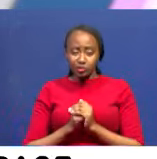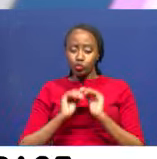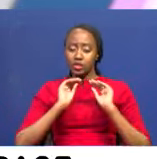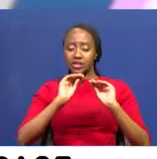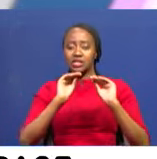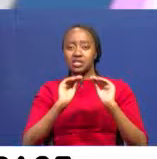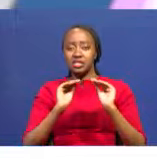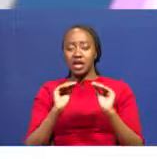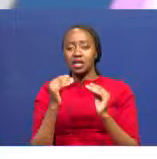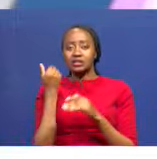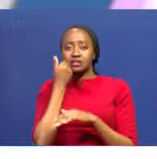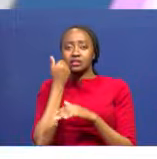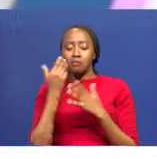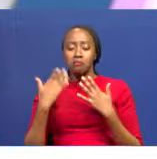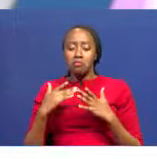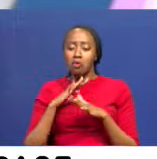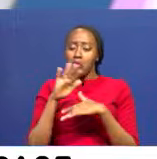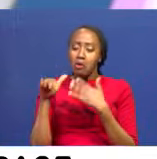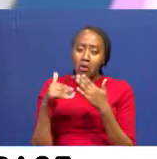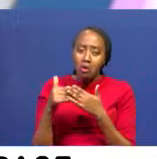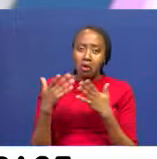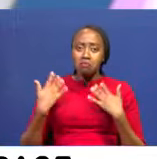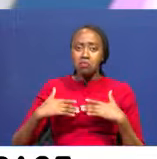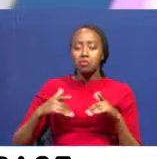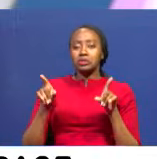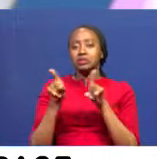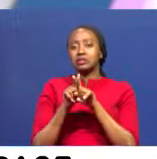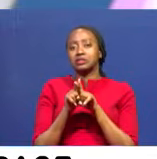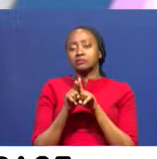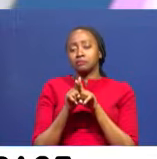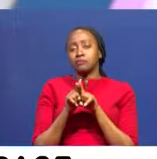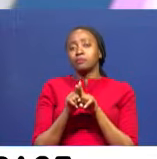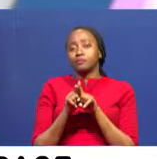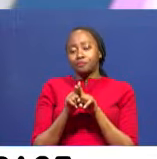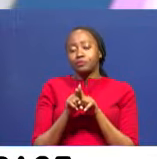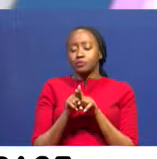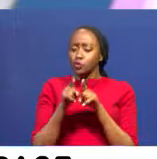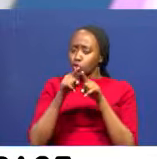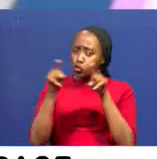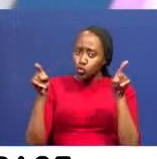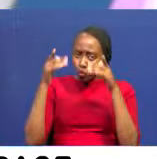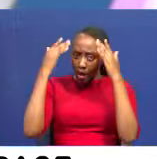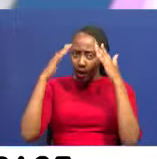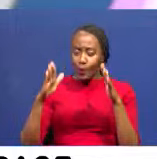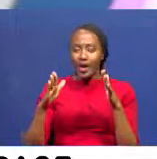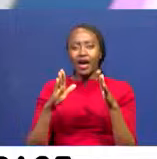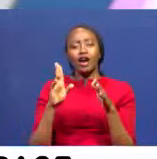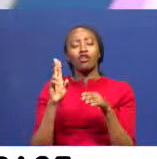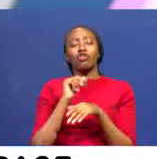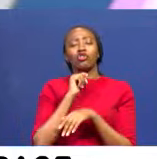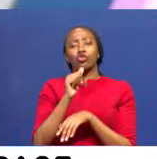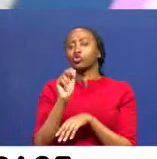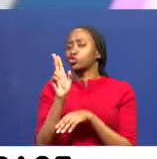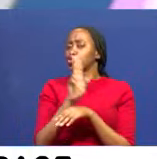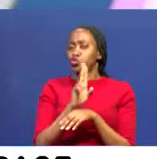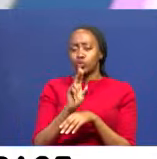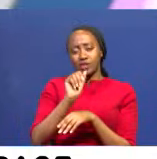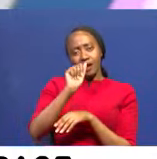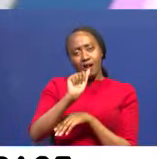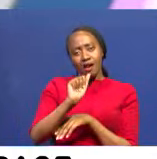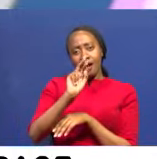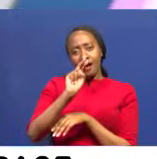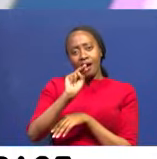and our people, that there is an aspect of we are making them aware that they should not use antibiotics without